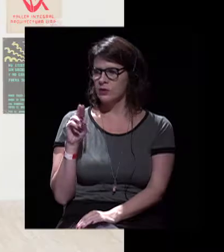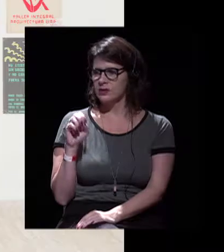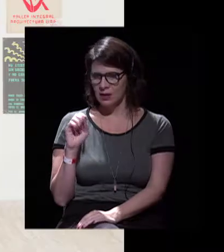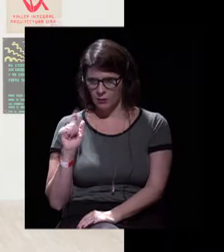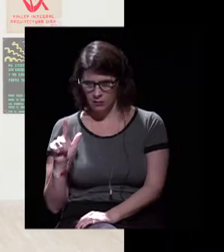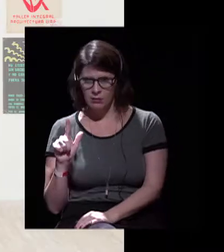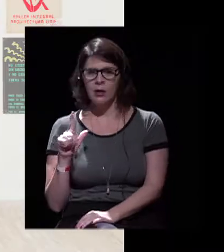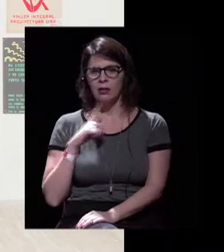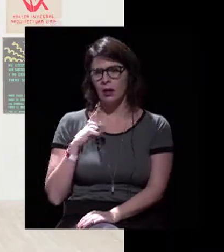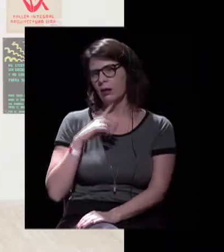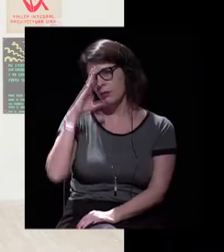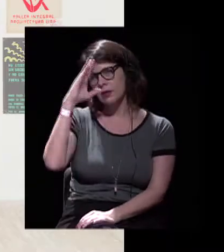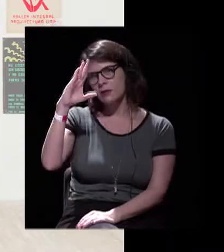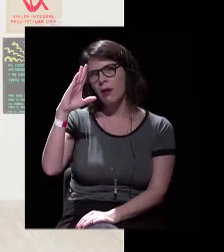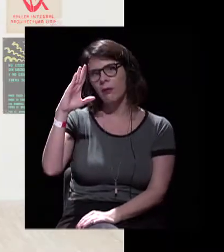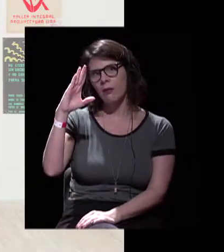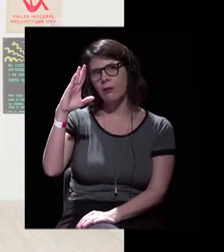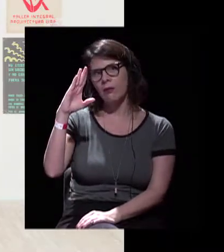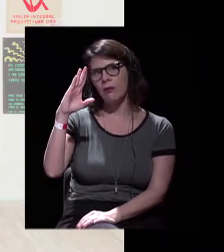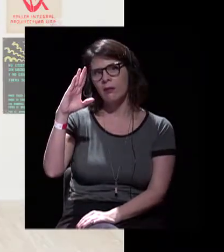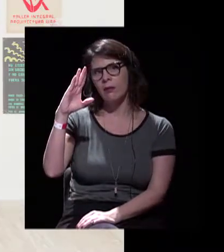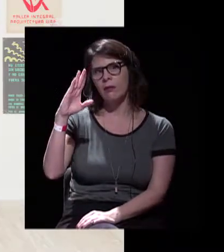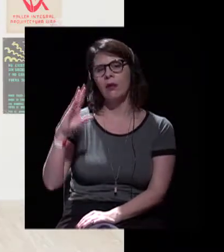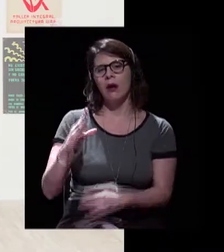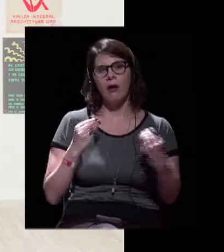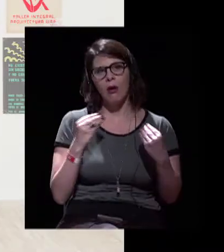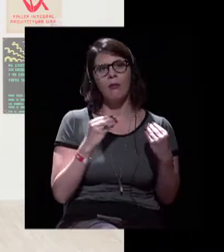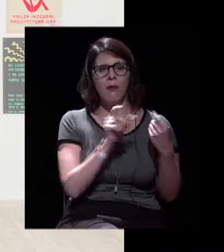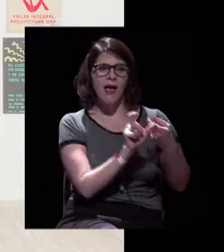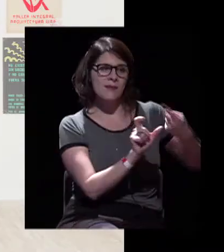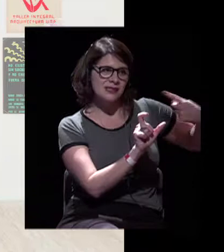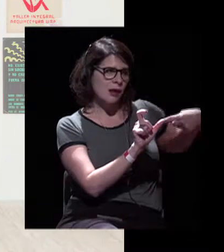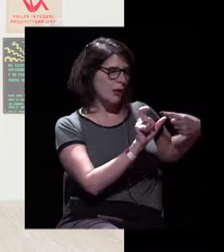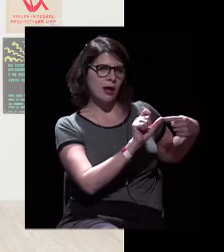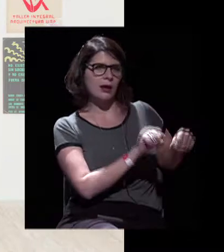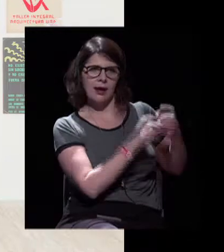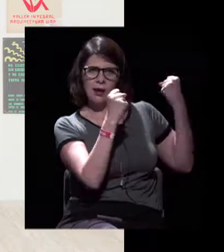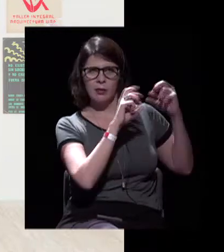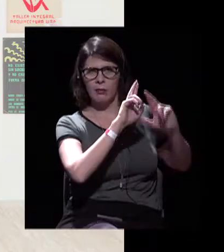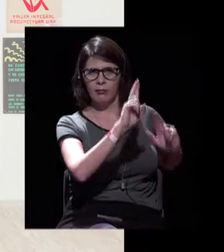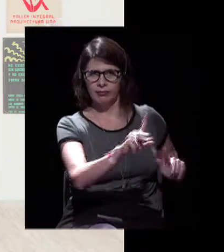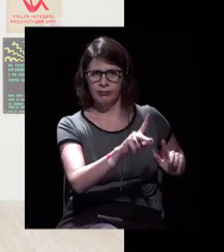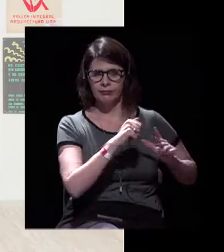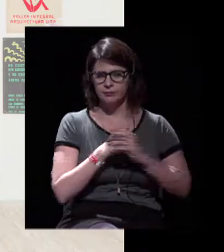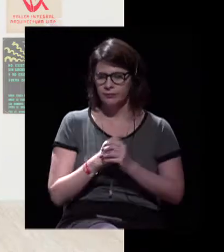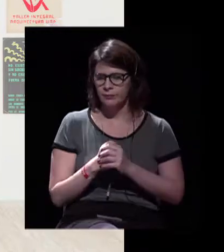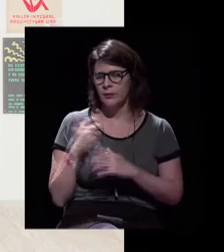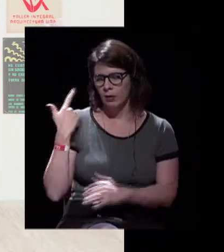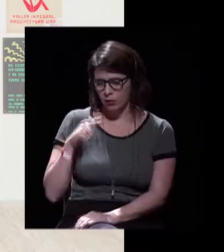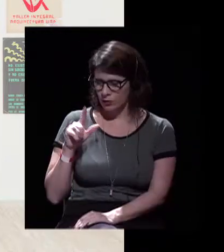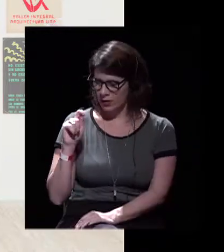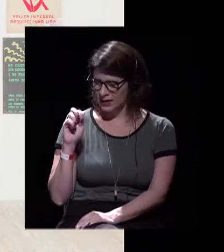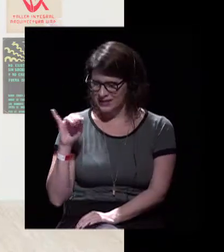presenting itself as epistemic rupture. Néstor García Canclini, in his seminal 1989 book, Culturas